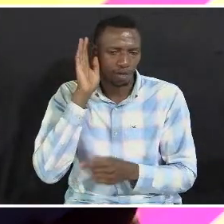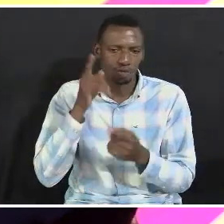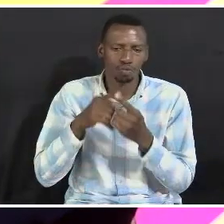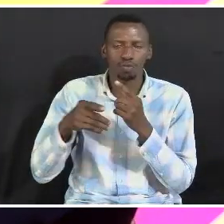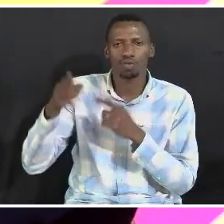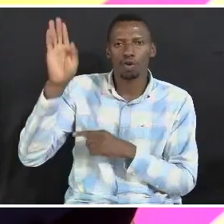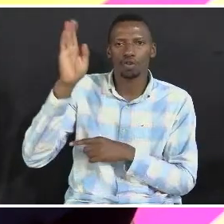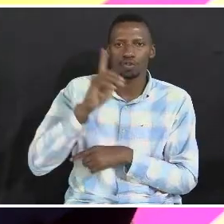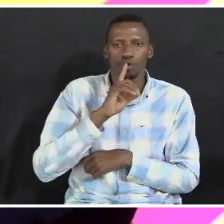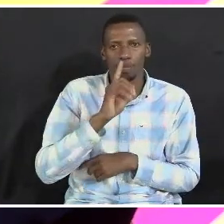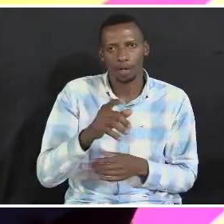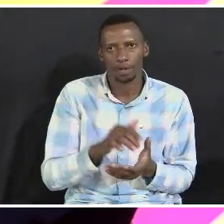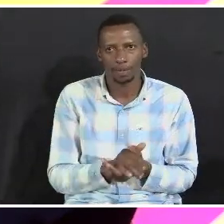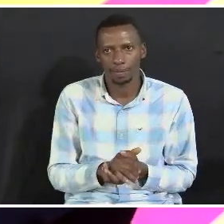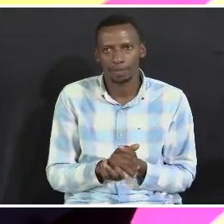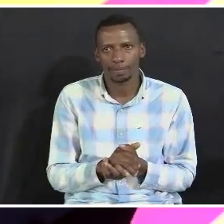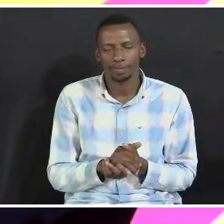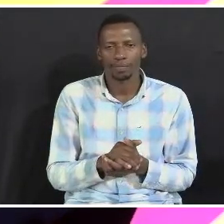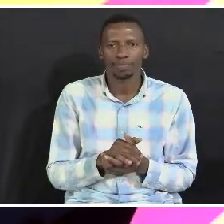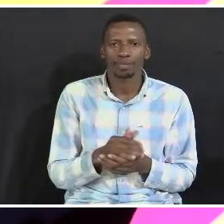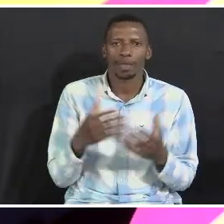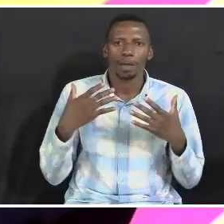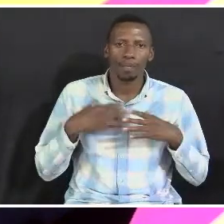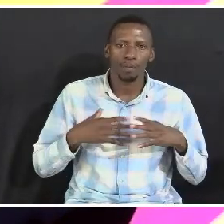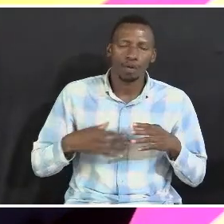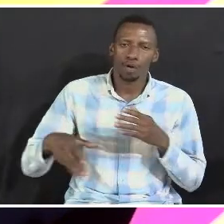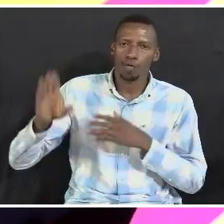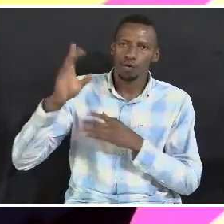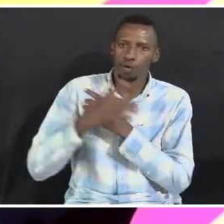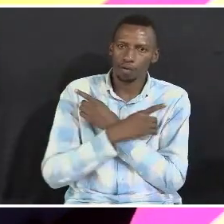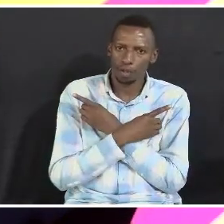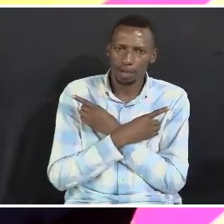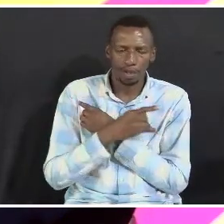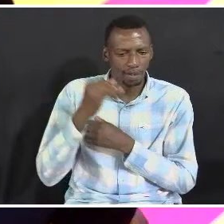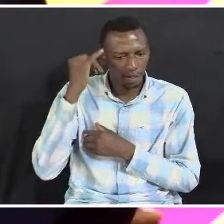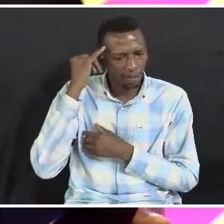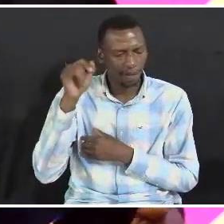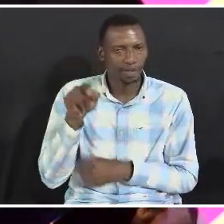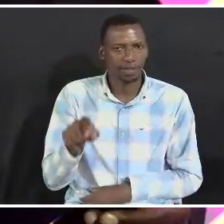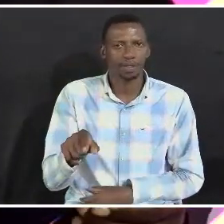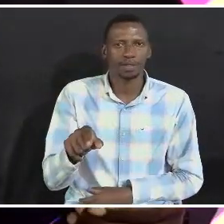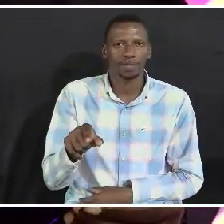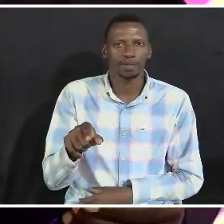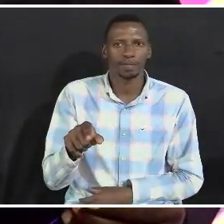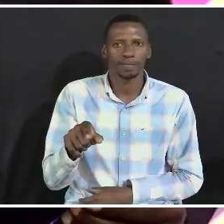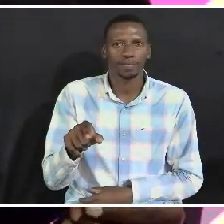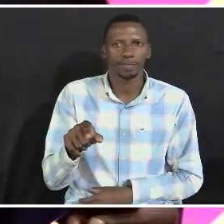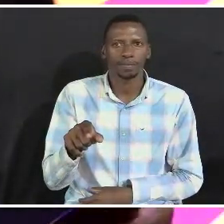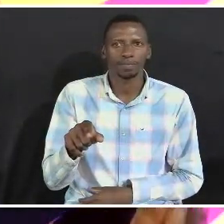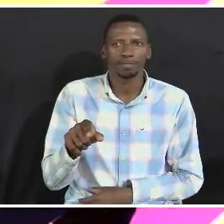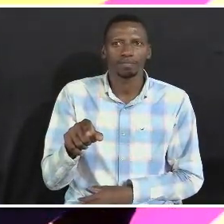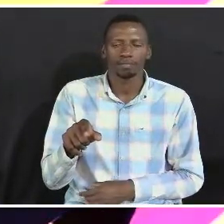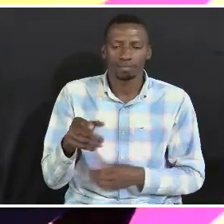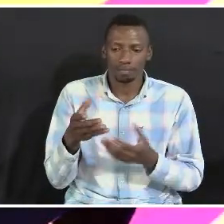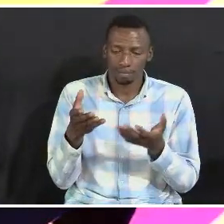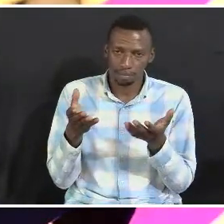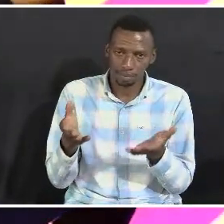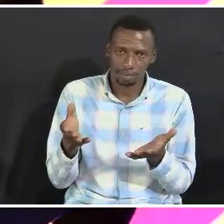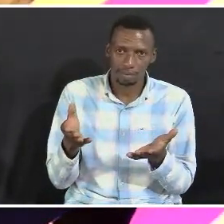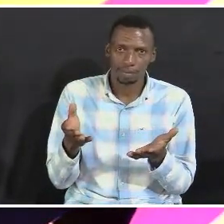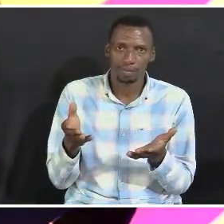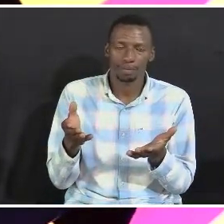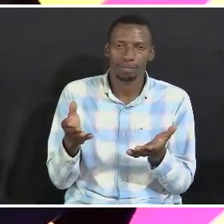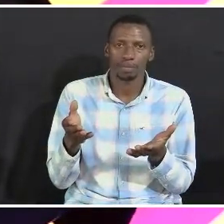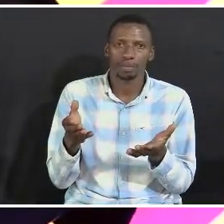God, can you imagine this? This son, they have given him, they have